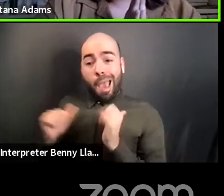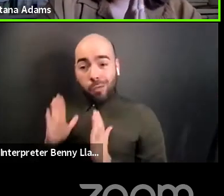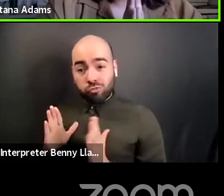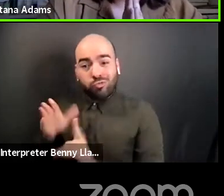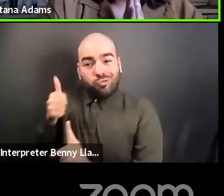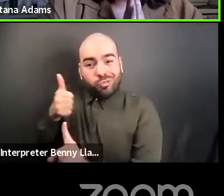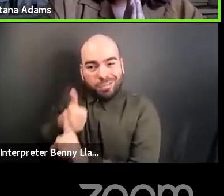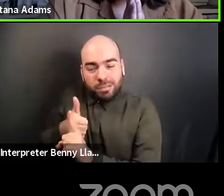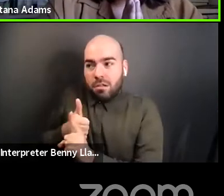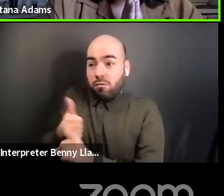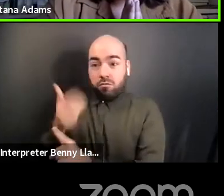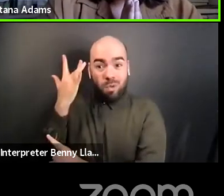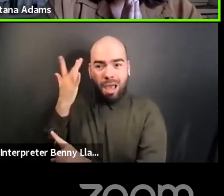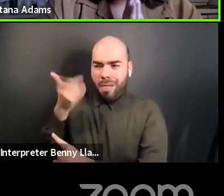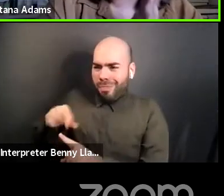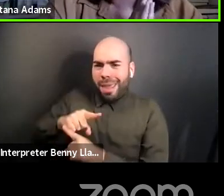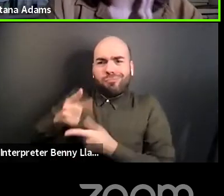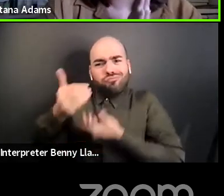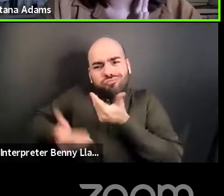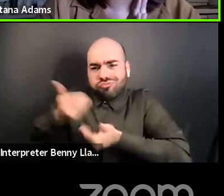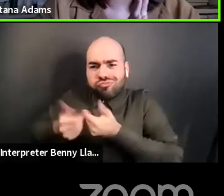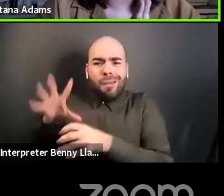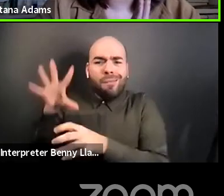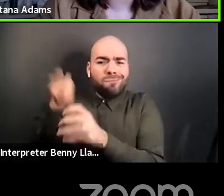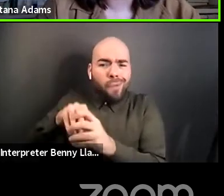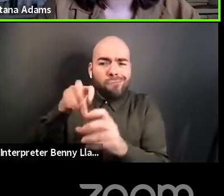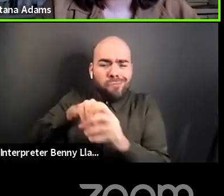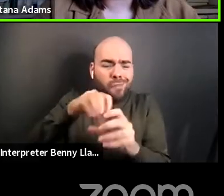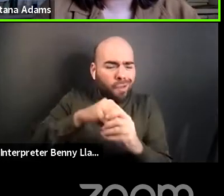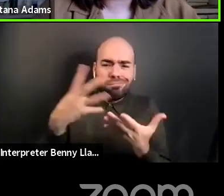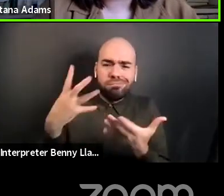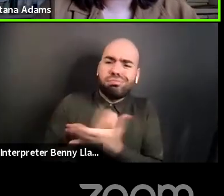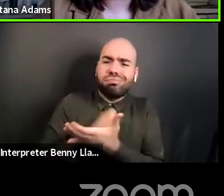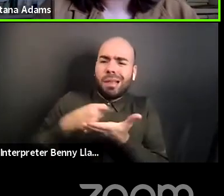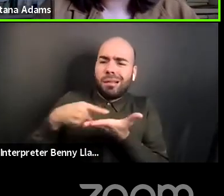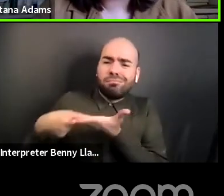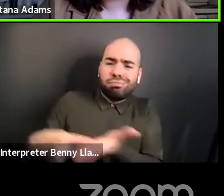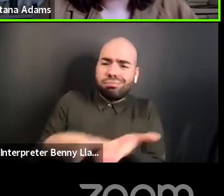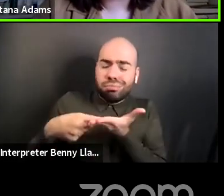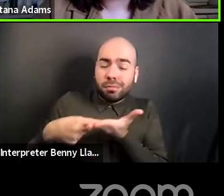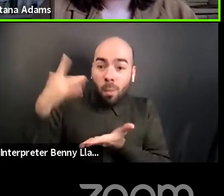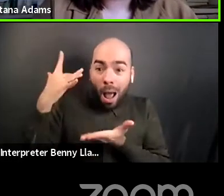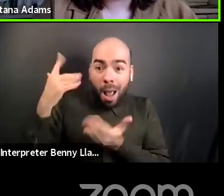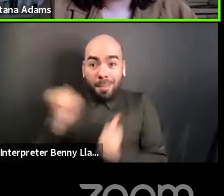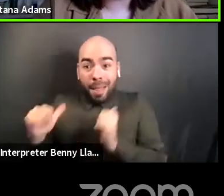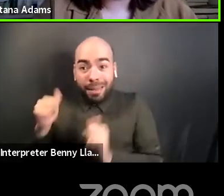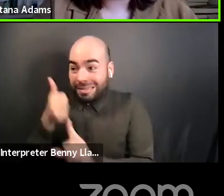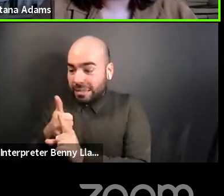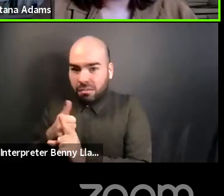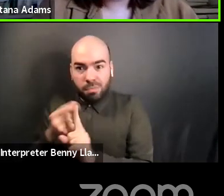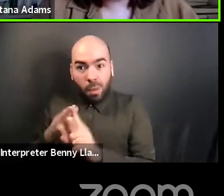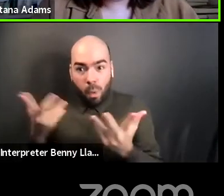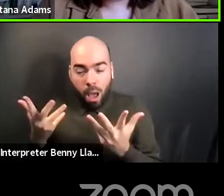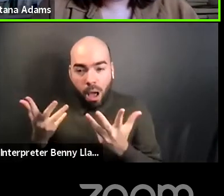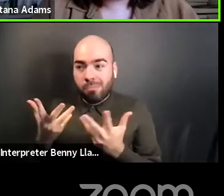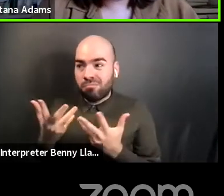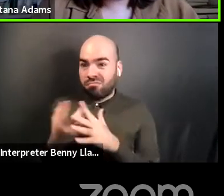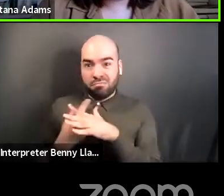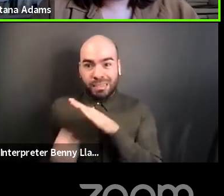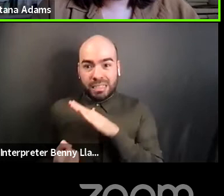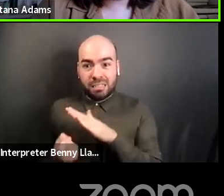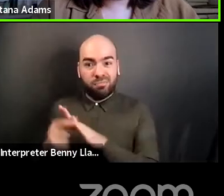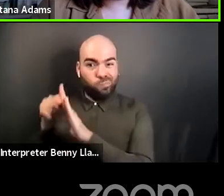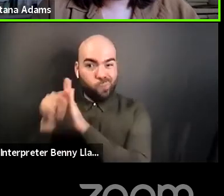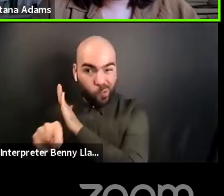be able to have these discussions, because the play is about like missing and murdered Indigenous women and girls.